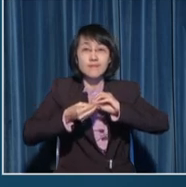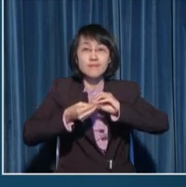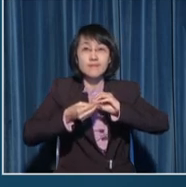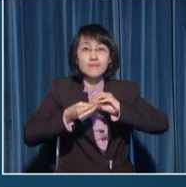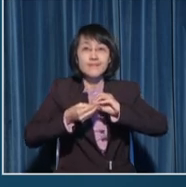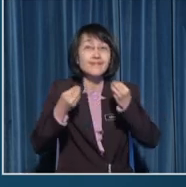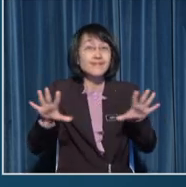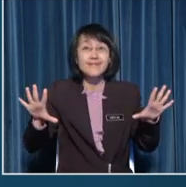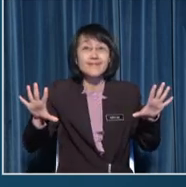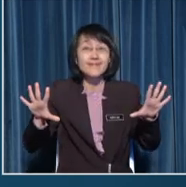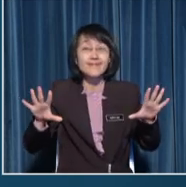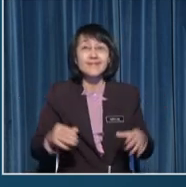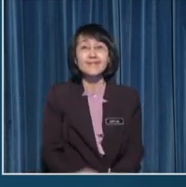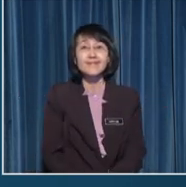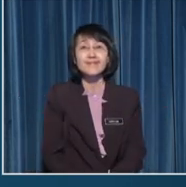Done!